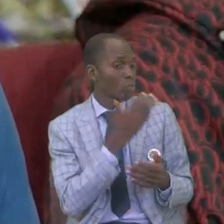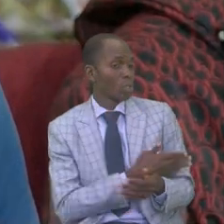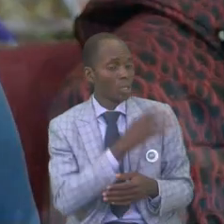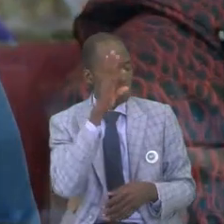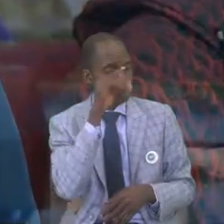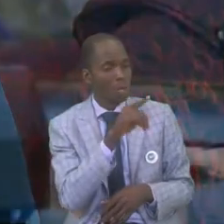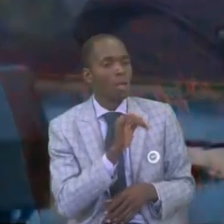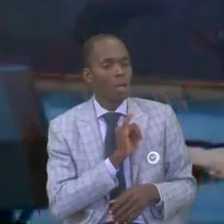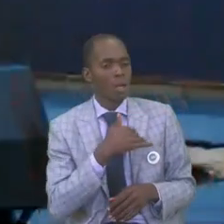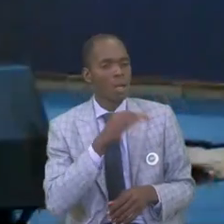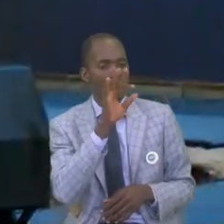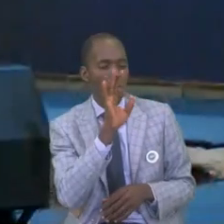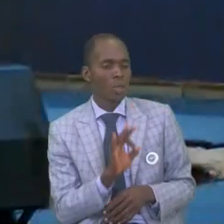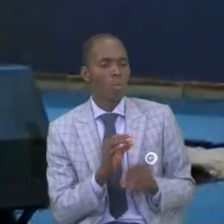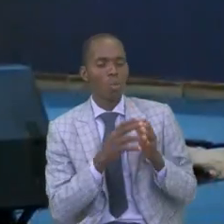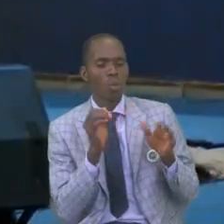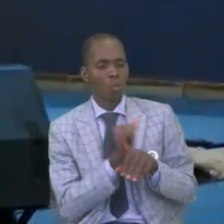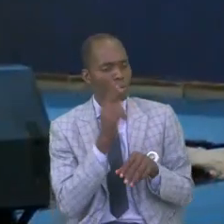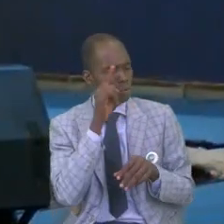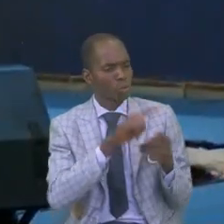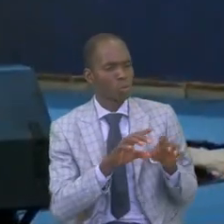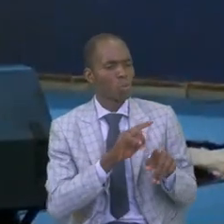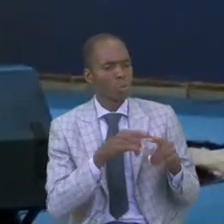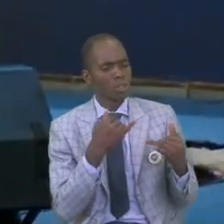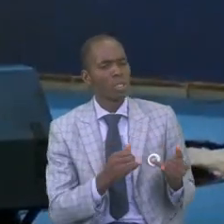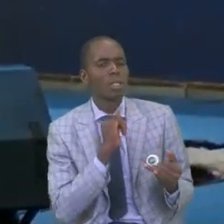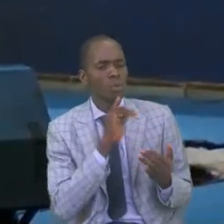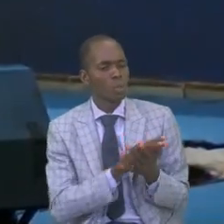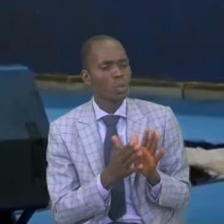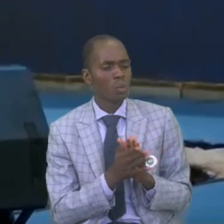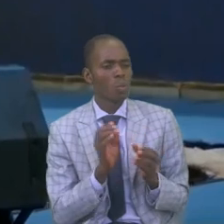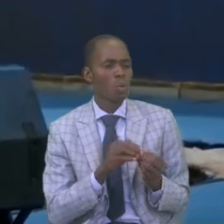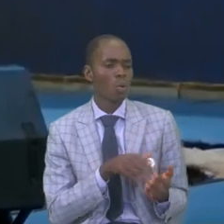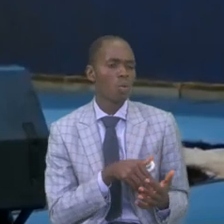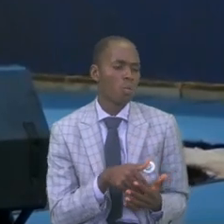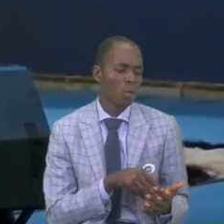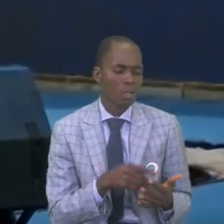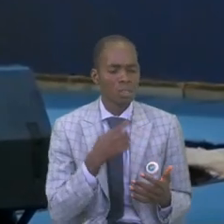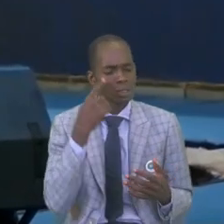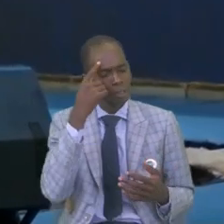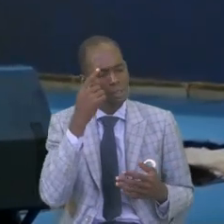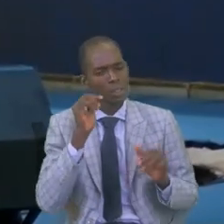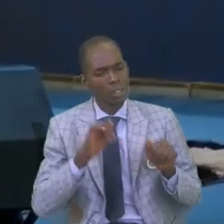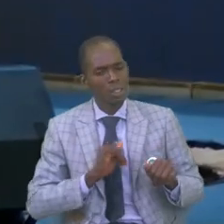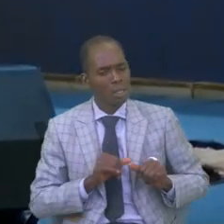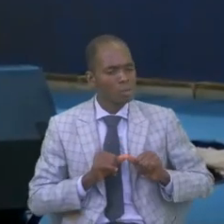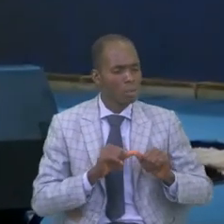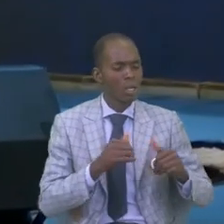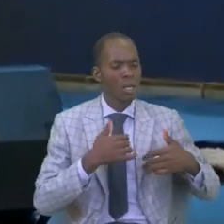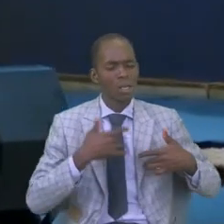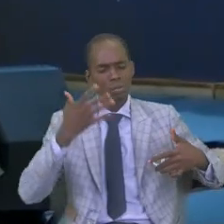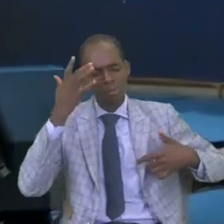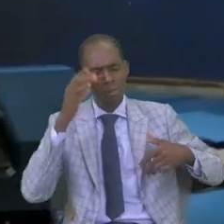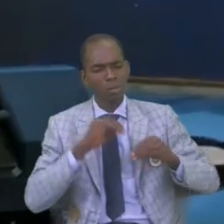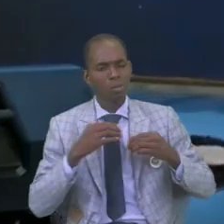do. And she's getting weak. She's getting weary. And she's saying, can I go on? And she has sickness in her body. And